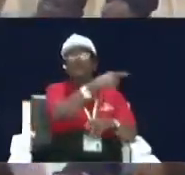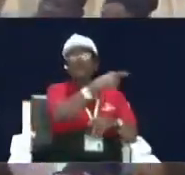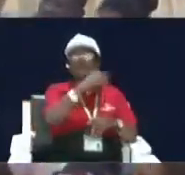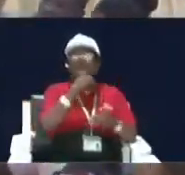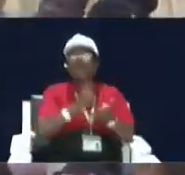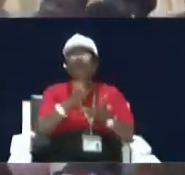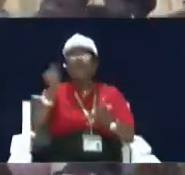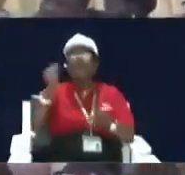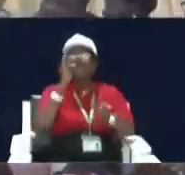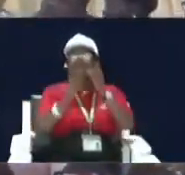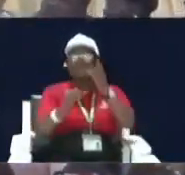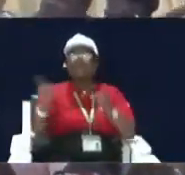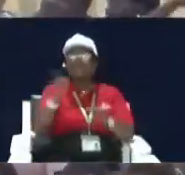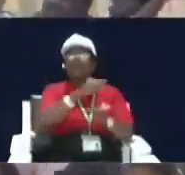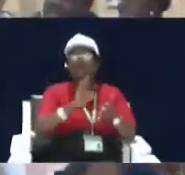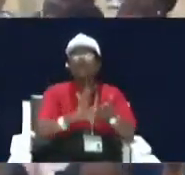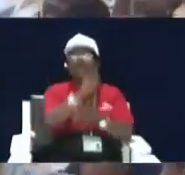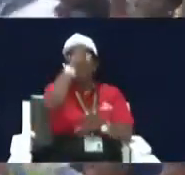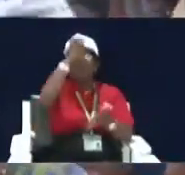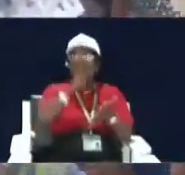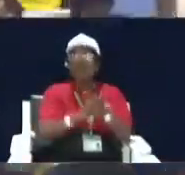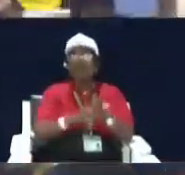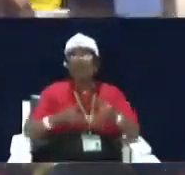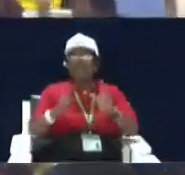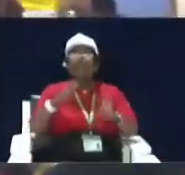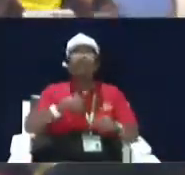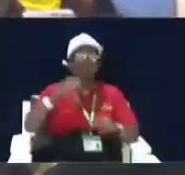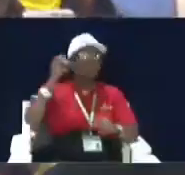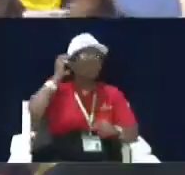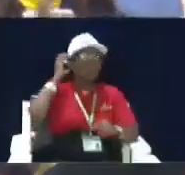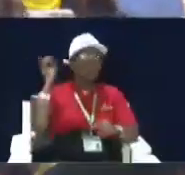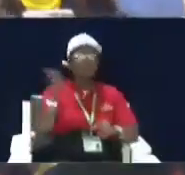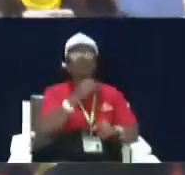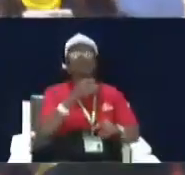If you believe that, let me hear you shout hallelujah.